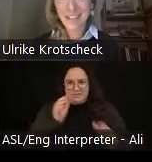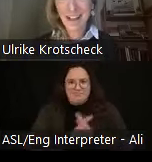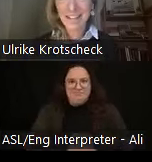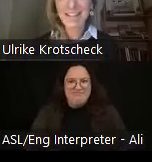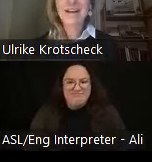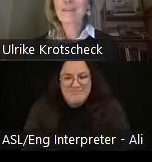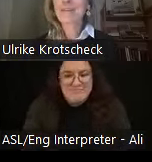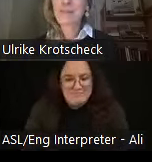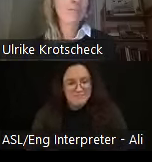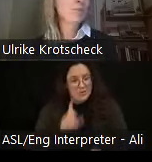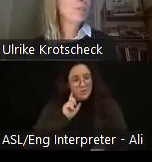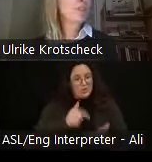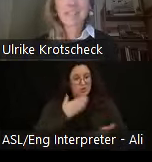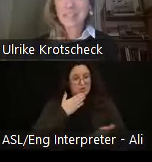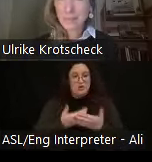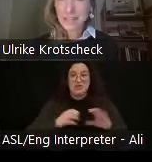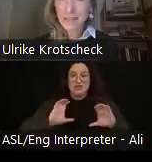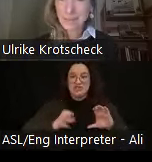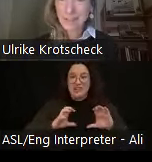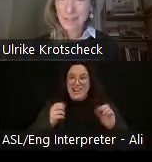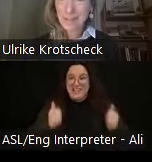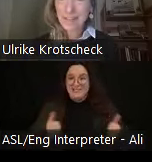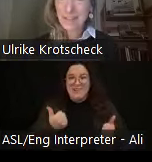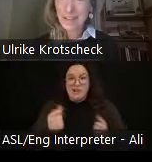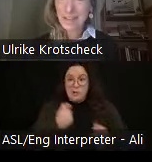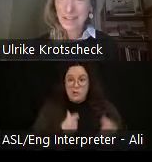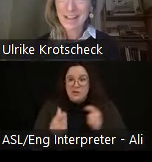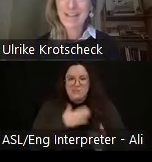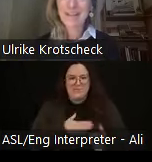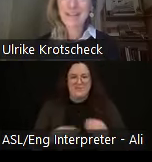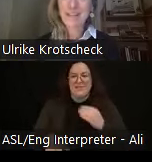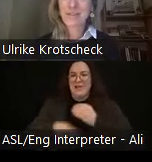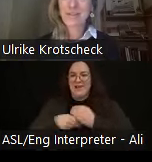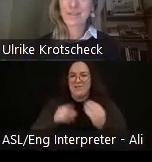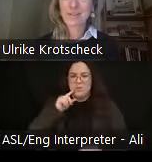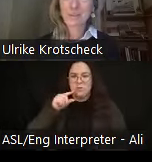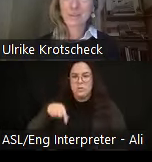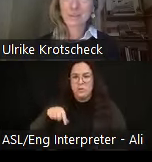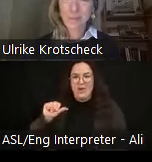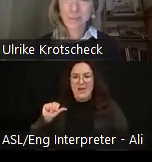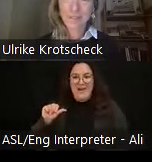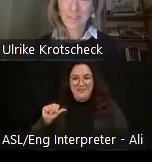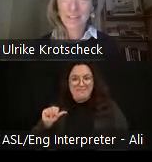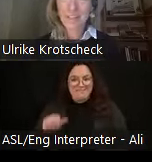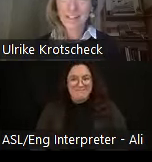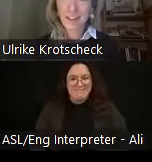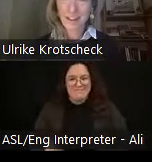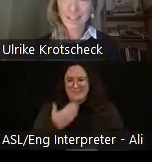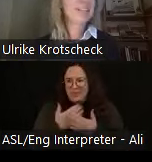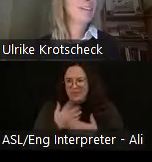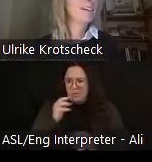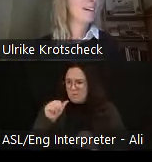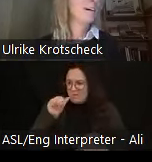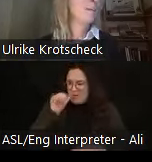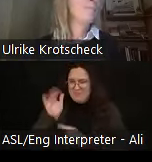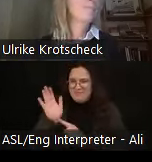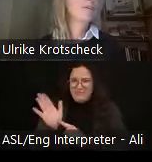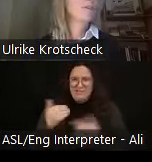lively chat, but if you have questions, please put them in the Q&A. Thank you for such a wonderful, wonderful and engaging talk.